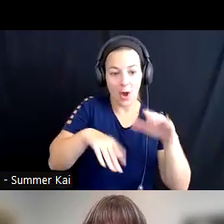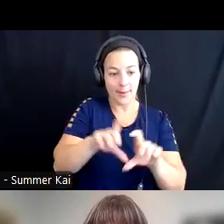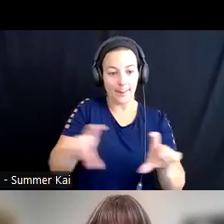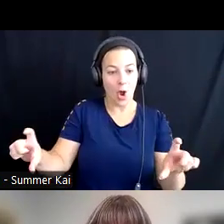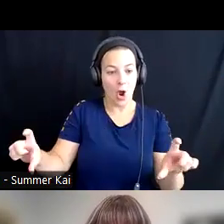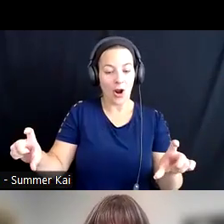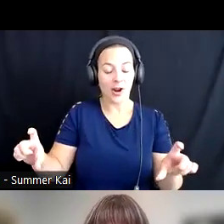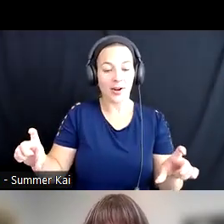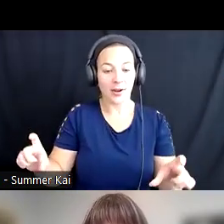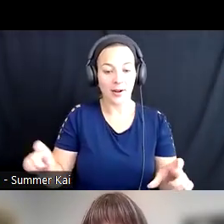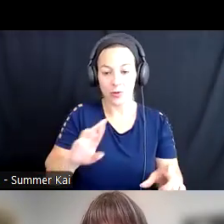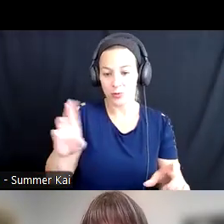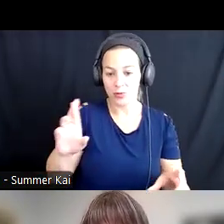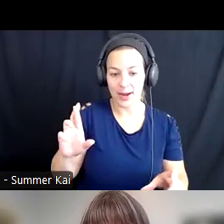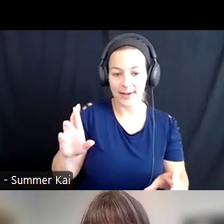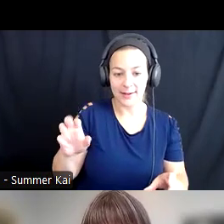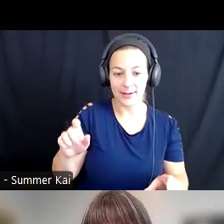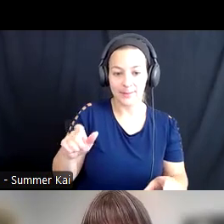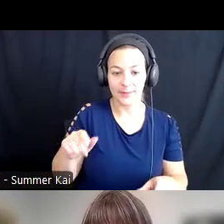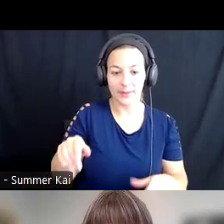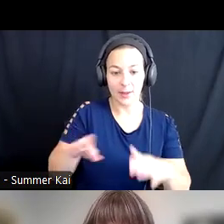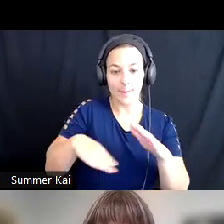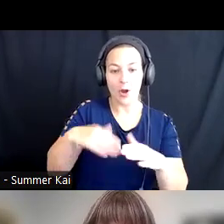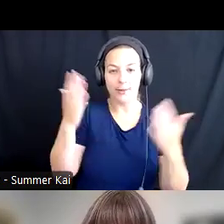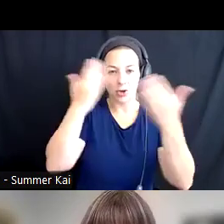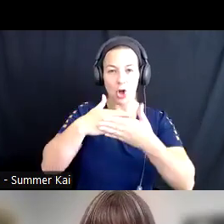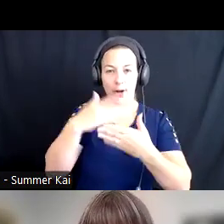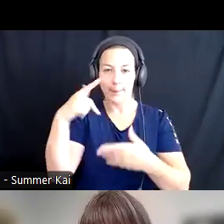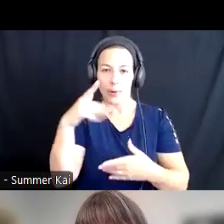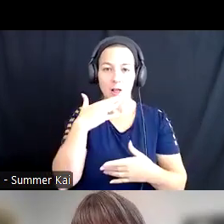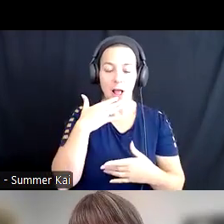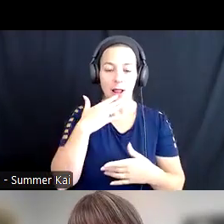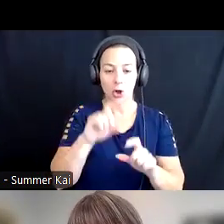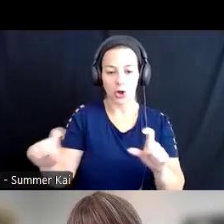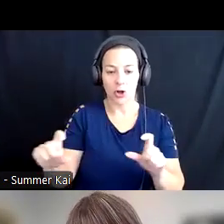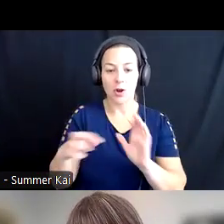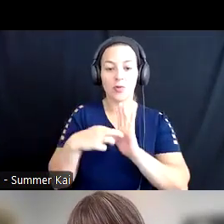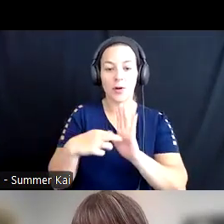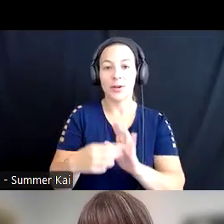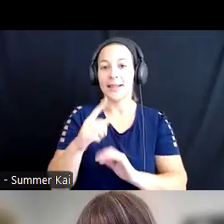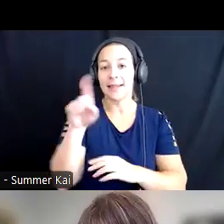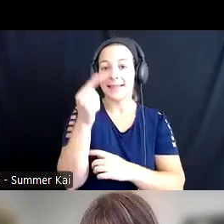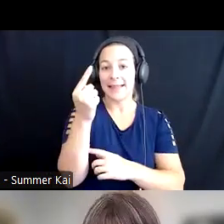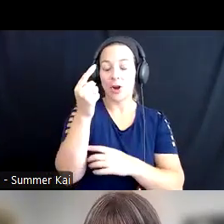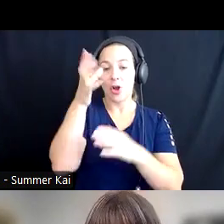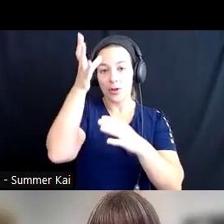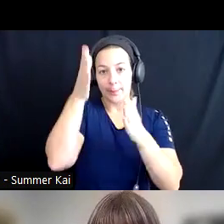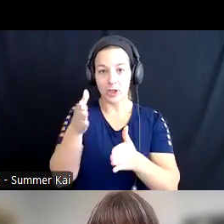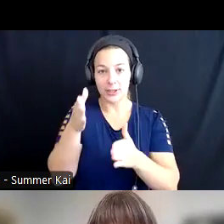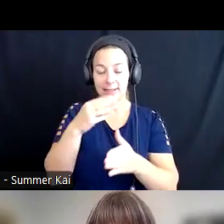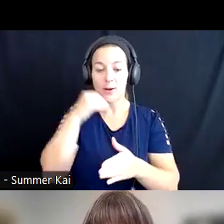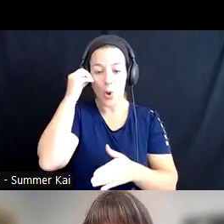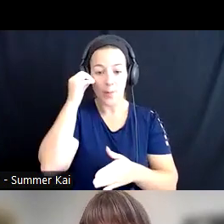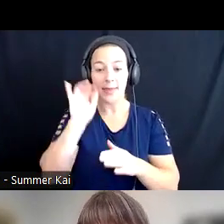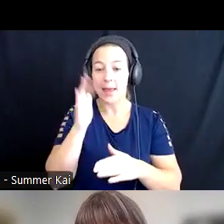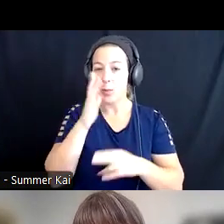where I'm looking at the chart on the right now, the bottom dark purple color are single person households, and the number of those does increase